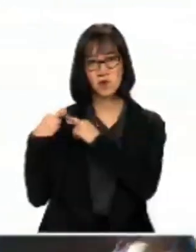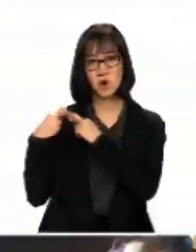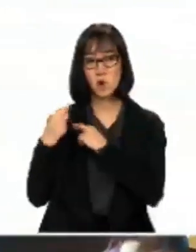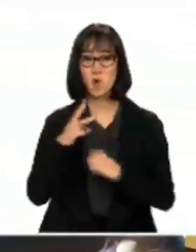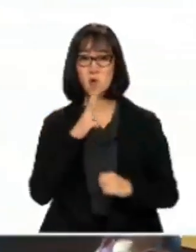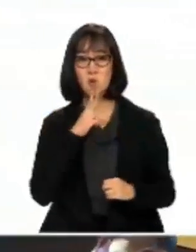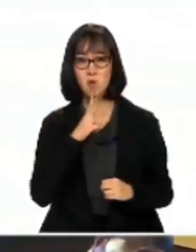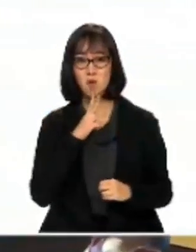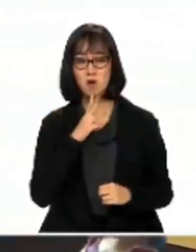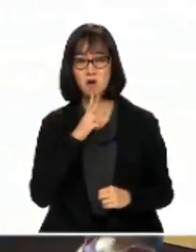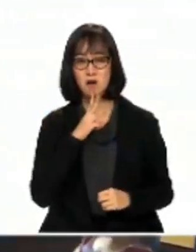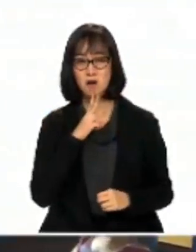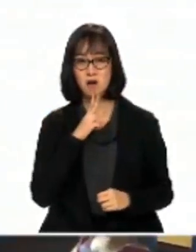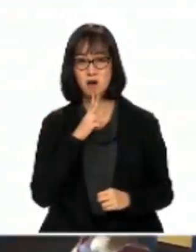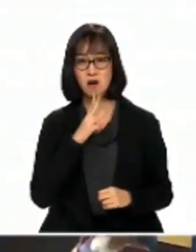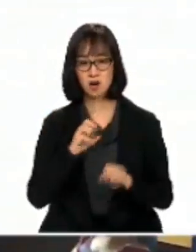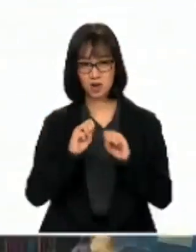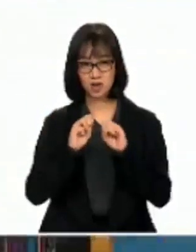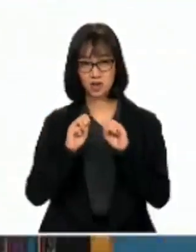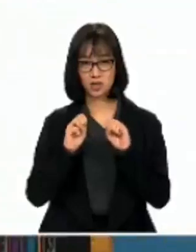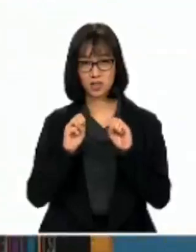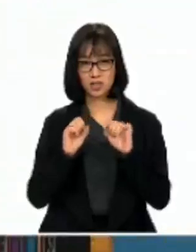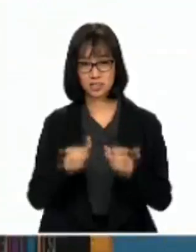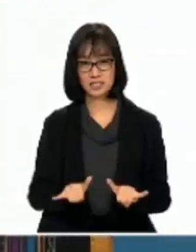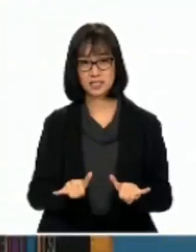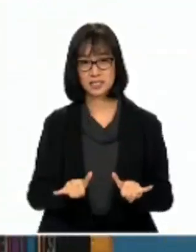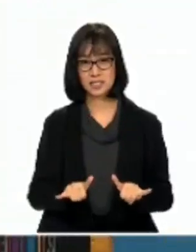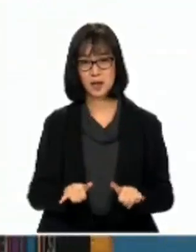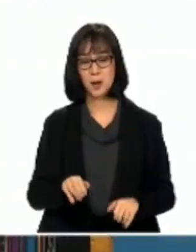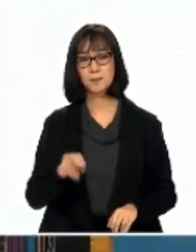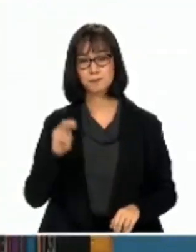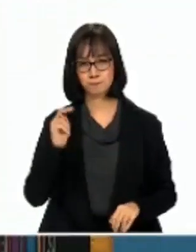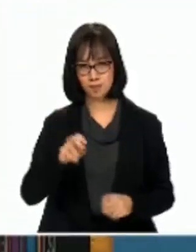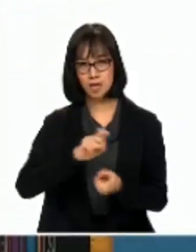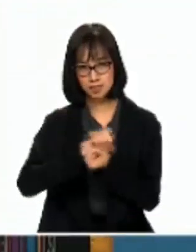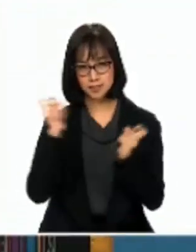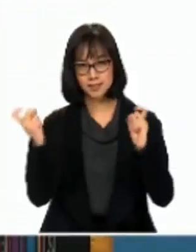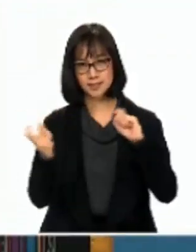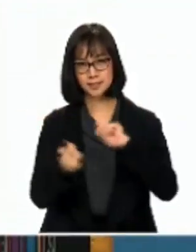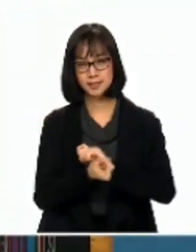system, you have to change it immediately.